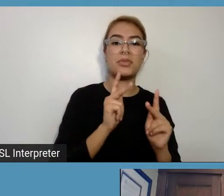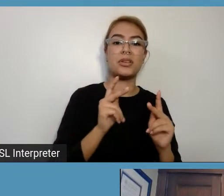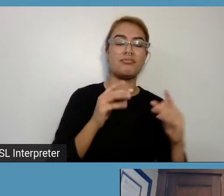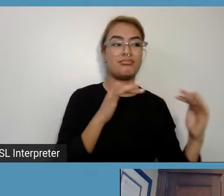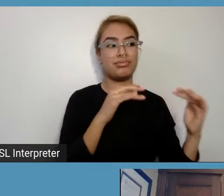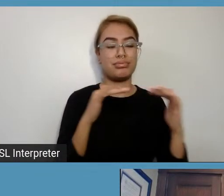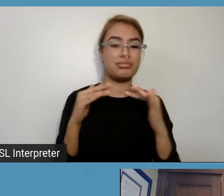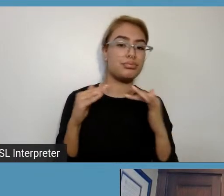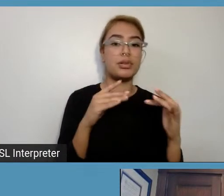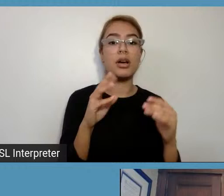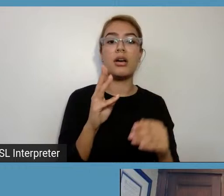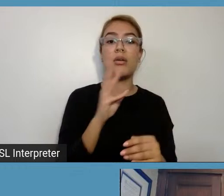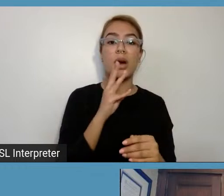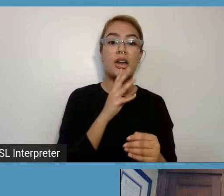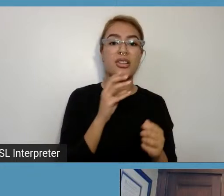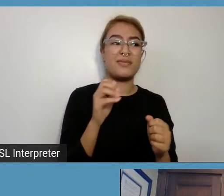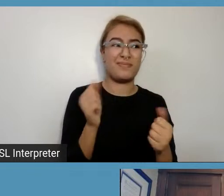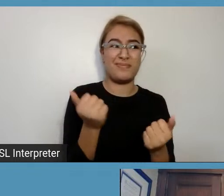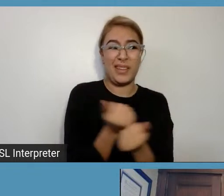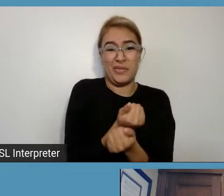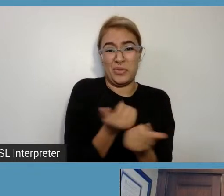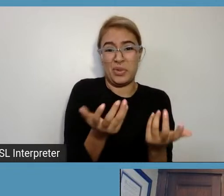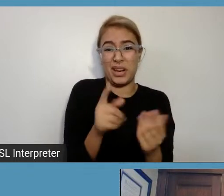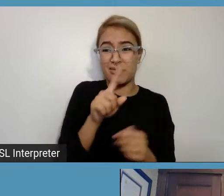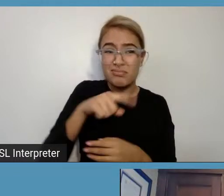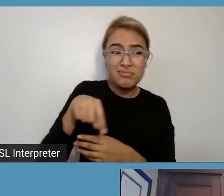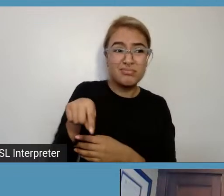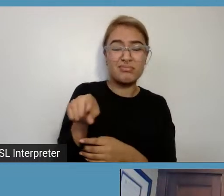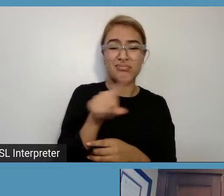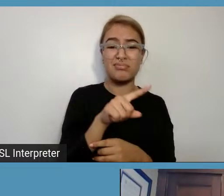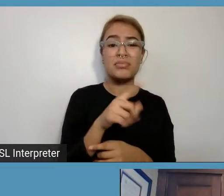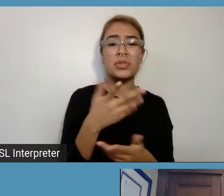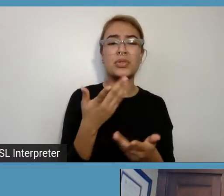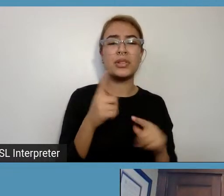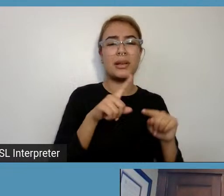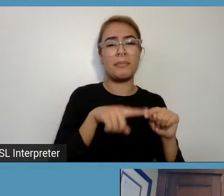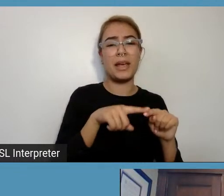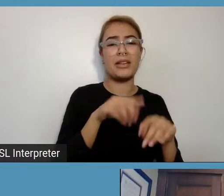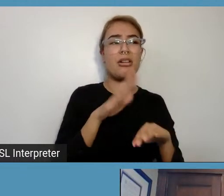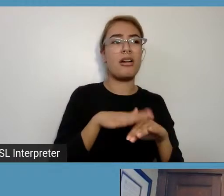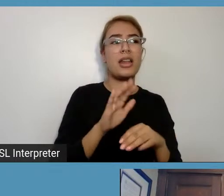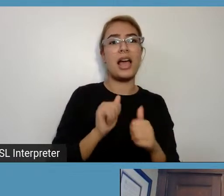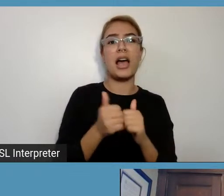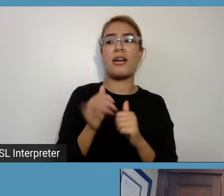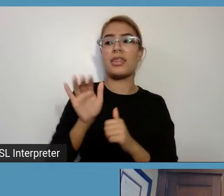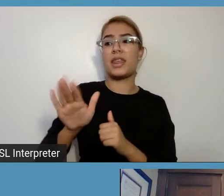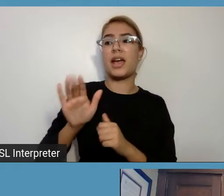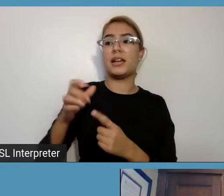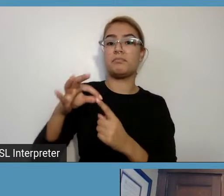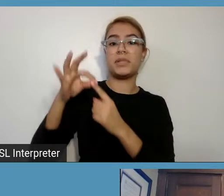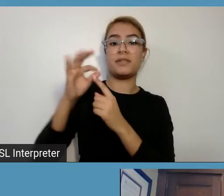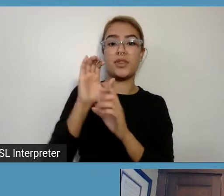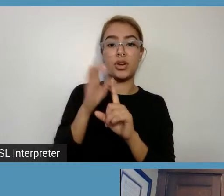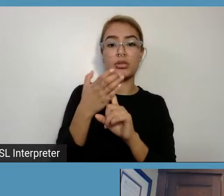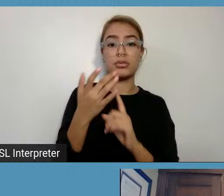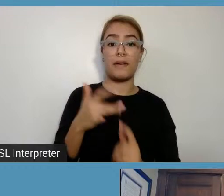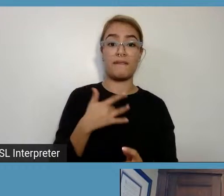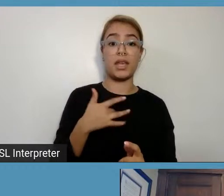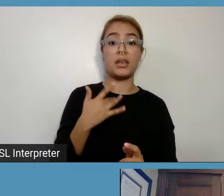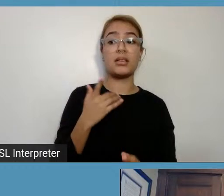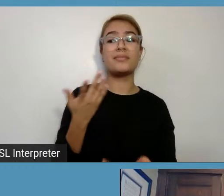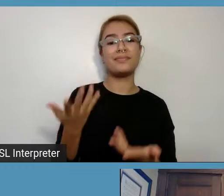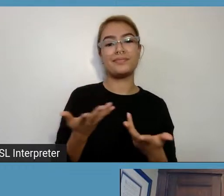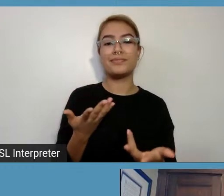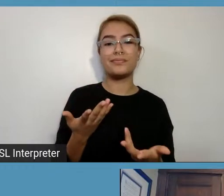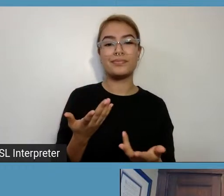rights everywhere. It's very different. So depending on how that particular culture feels about that, I think